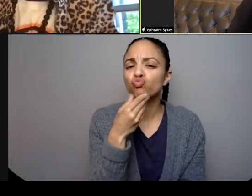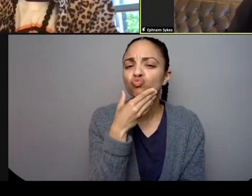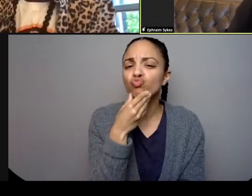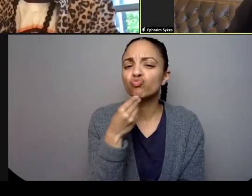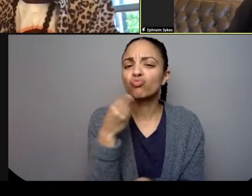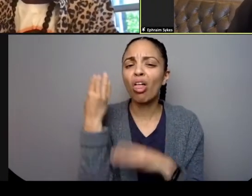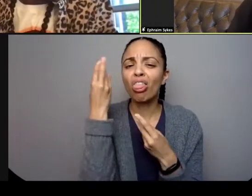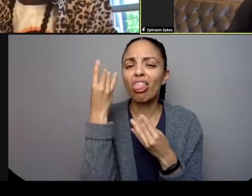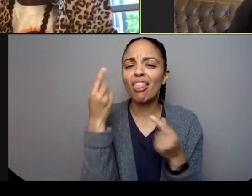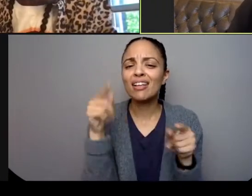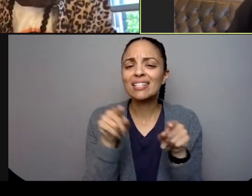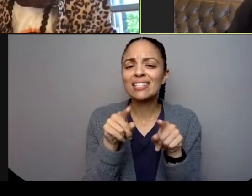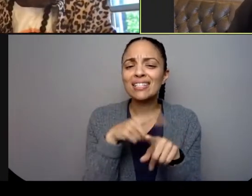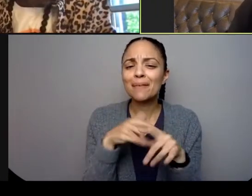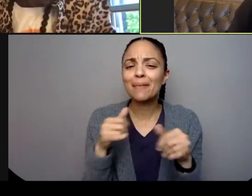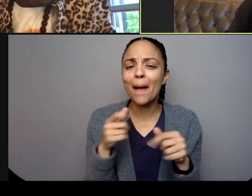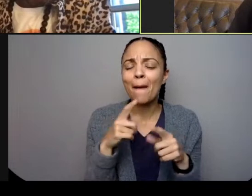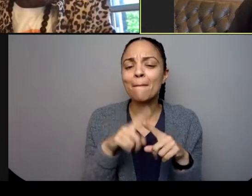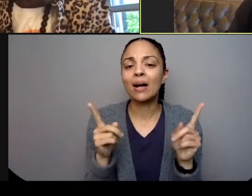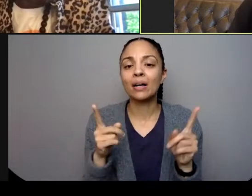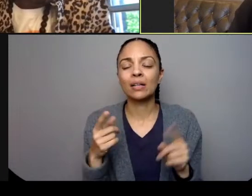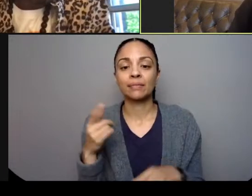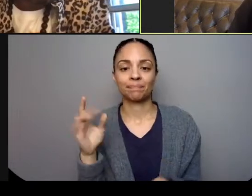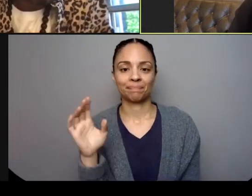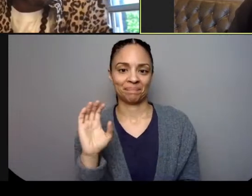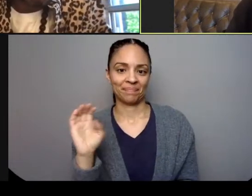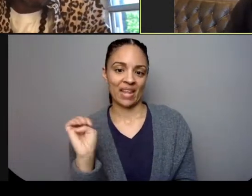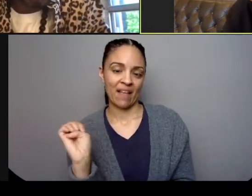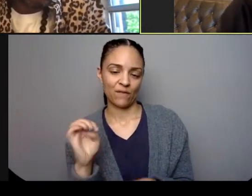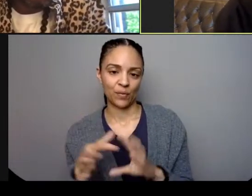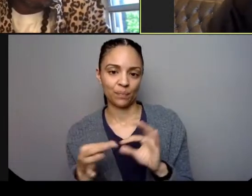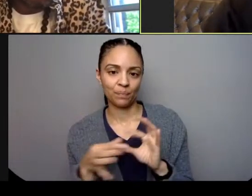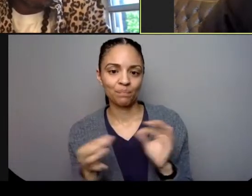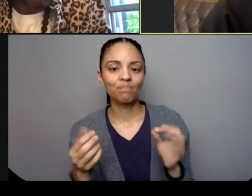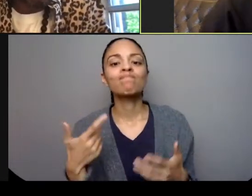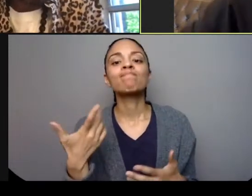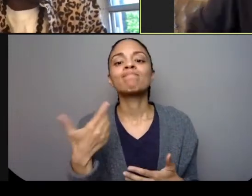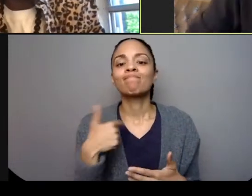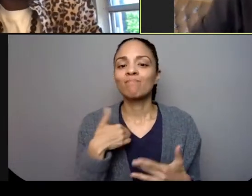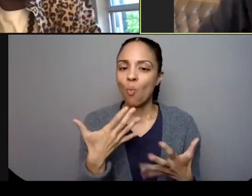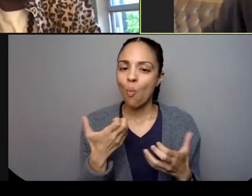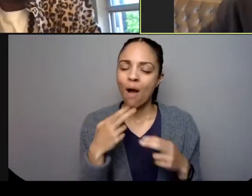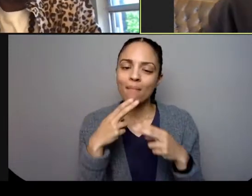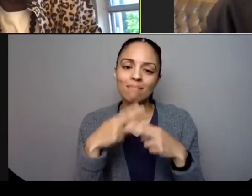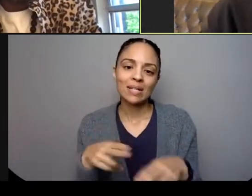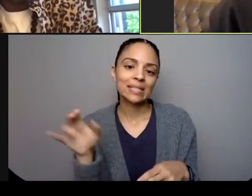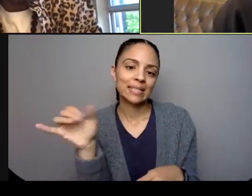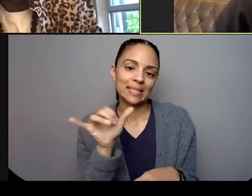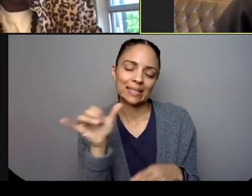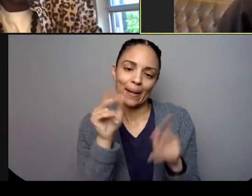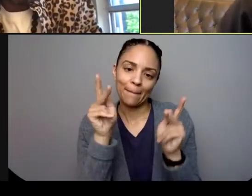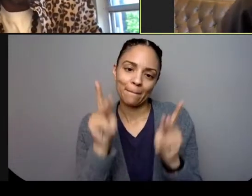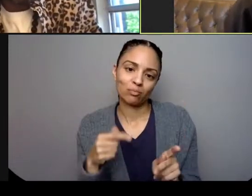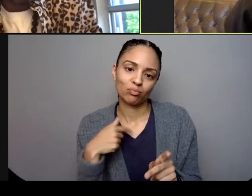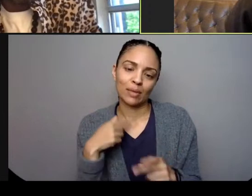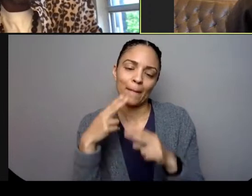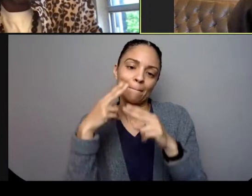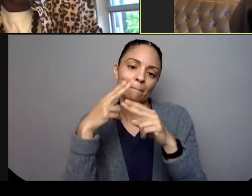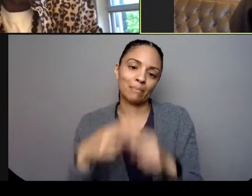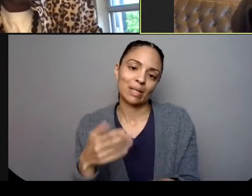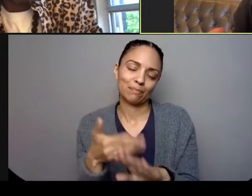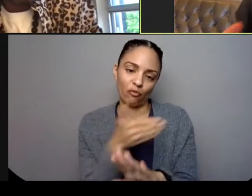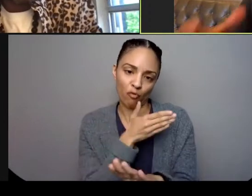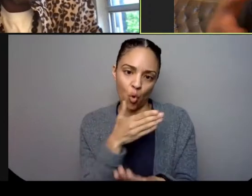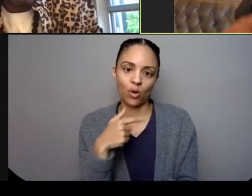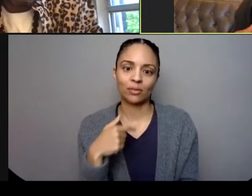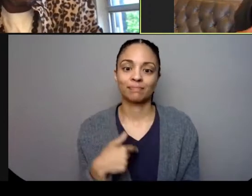think again, mine is kind of what I was saying before. I would be a fool and damn near blasphemous to not recognize